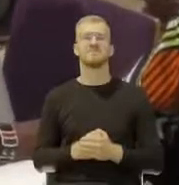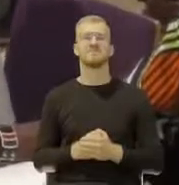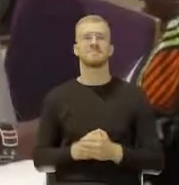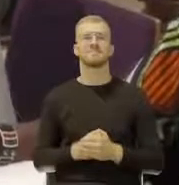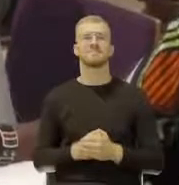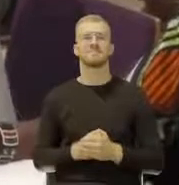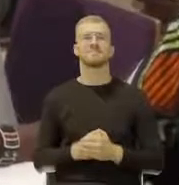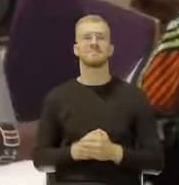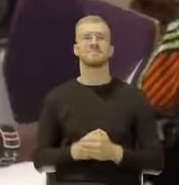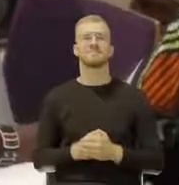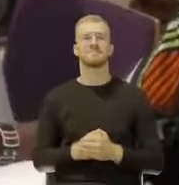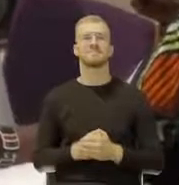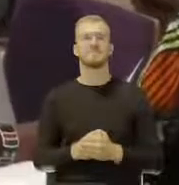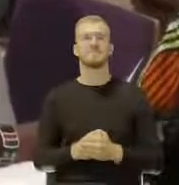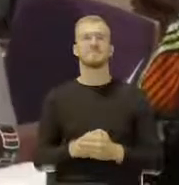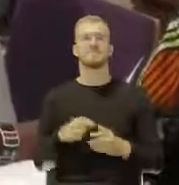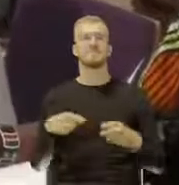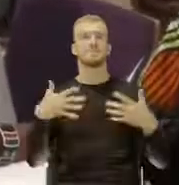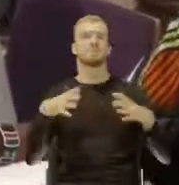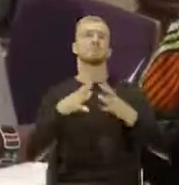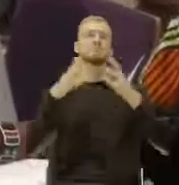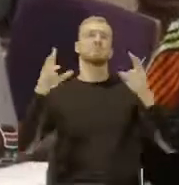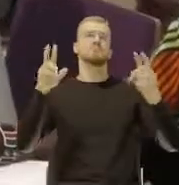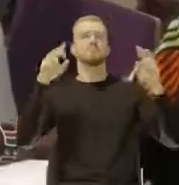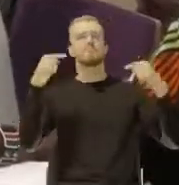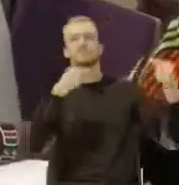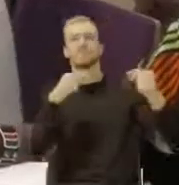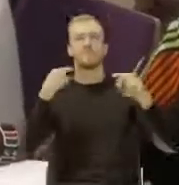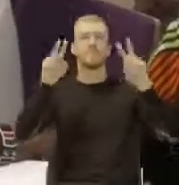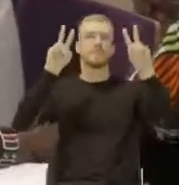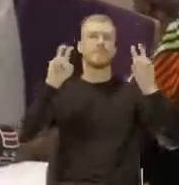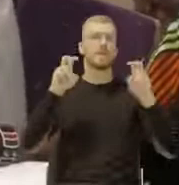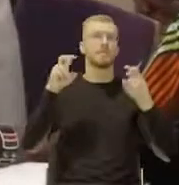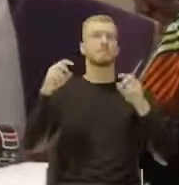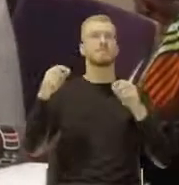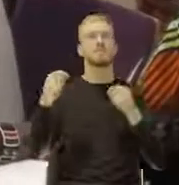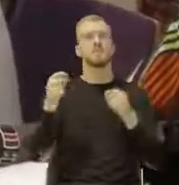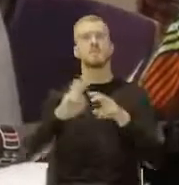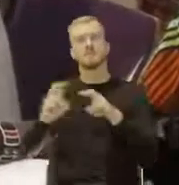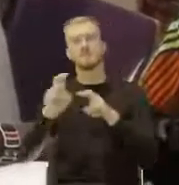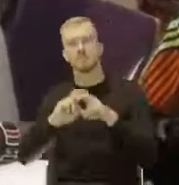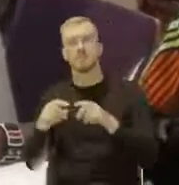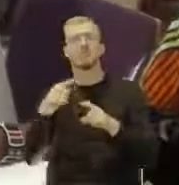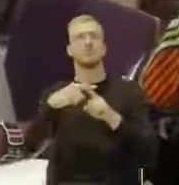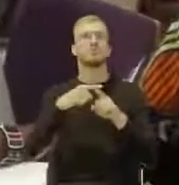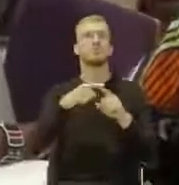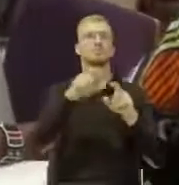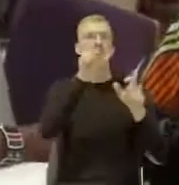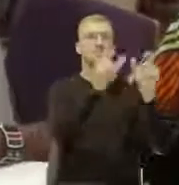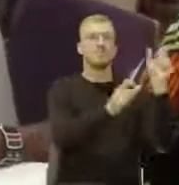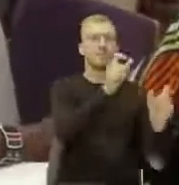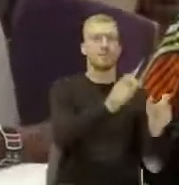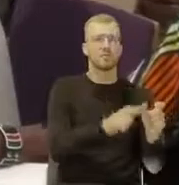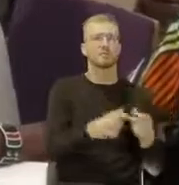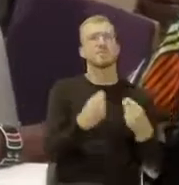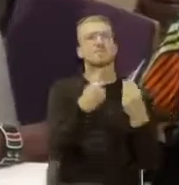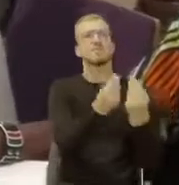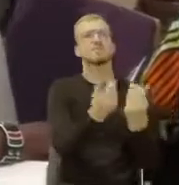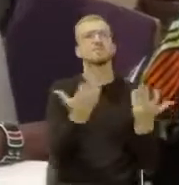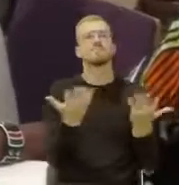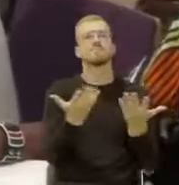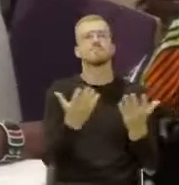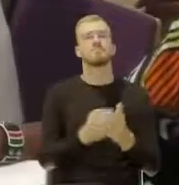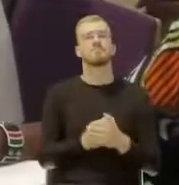that very often we talk about that public service delivery with the final aim to facilitate going to work or going back from